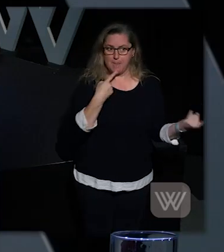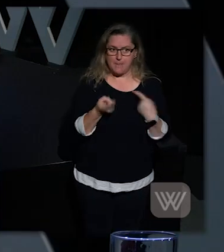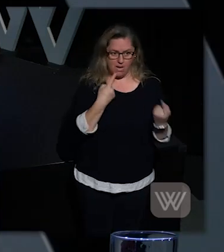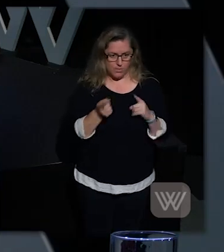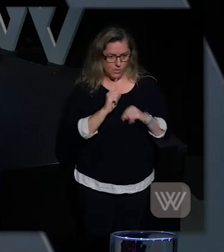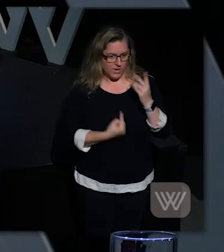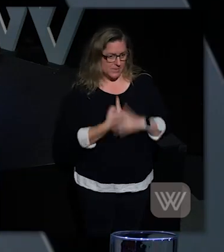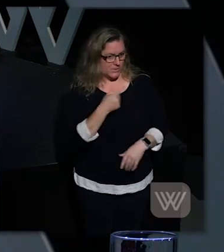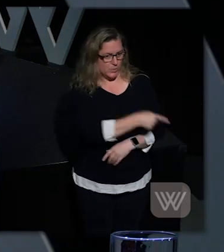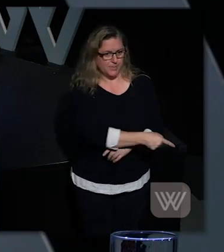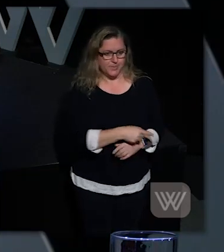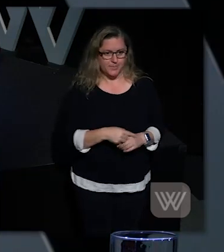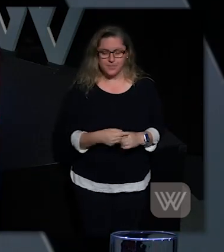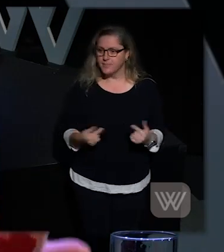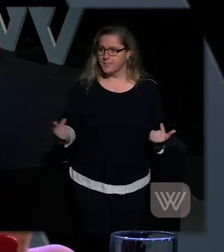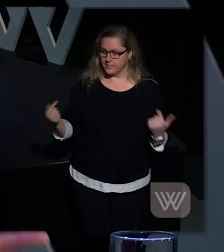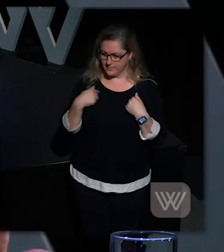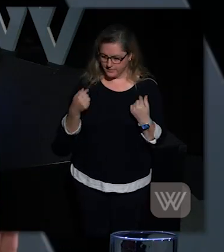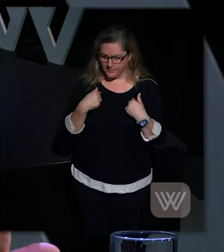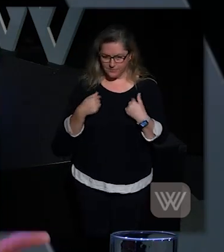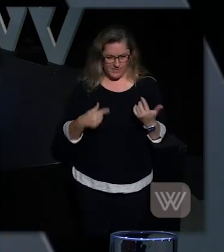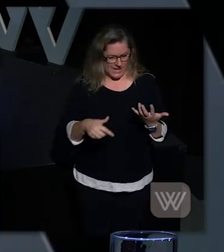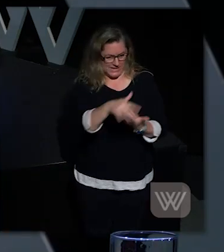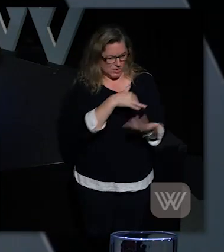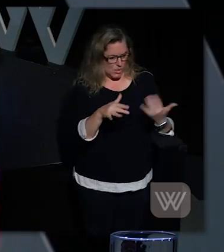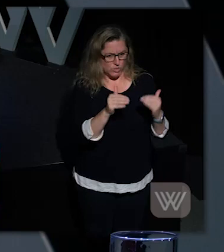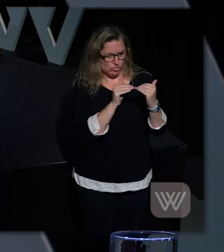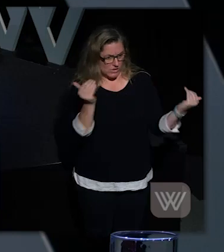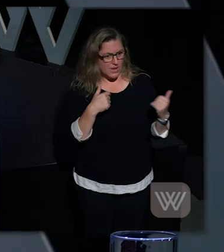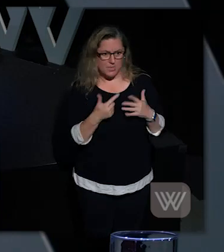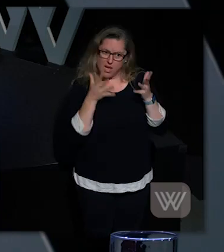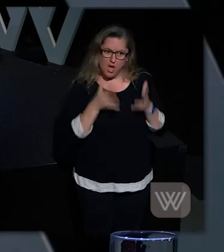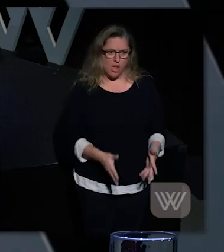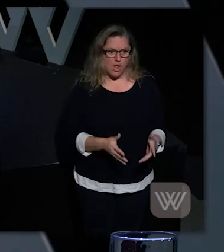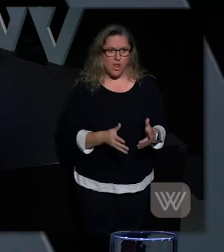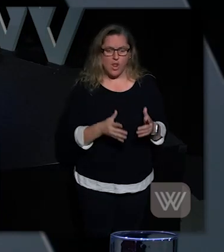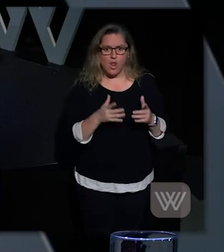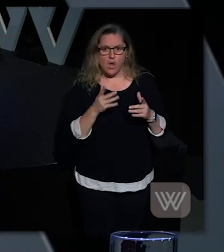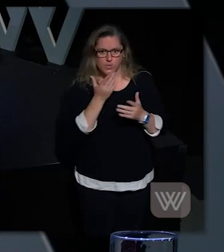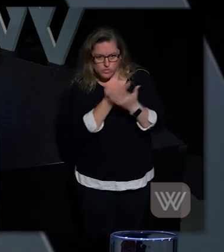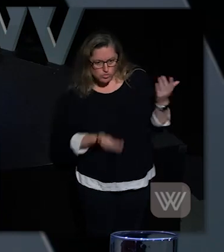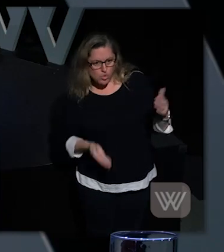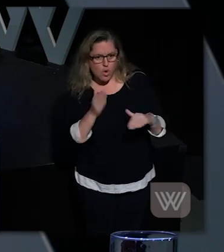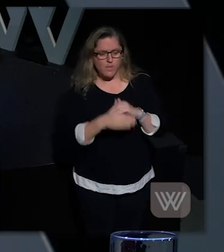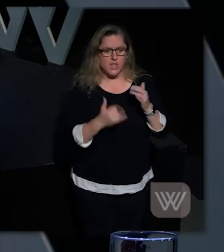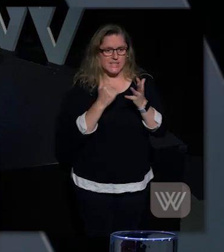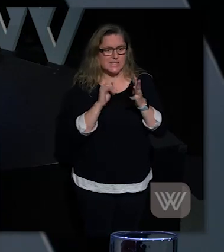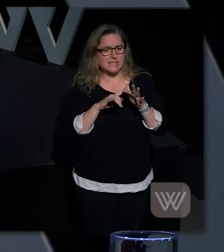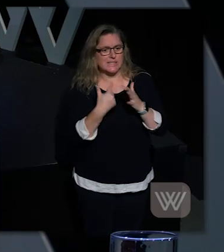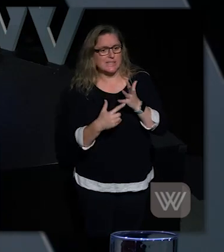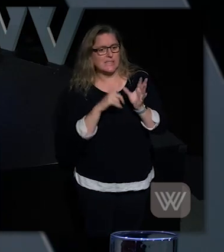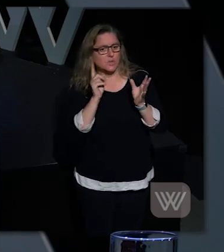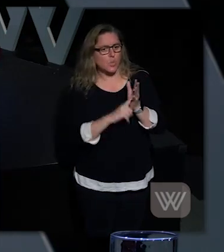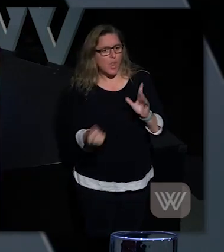committed against him. And I mean, I am a social justice journalist, so I've done lots of stories about sexual assault and sexual assault survivors and